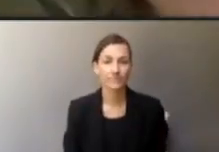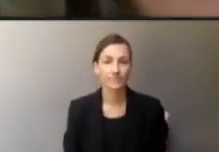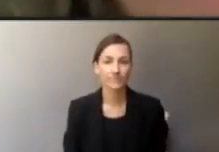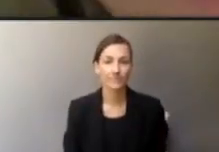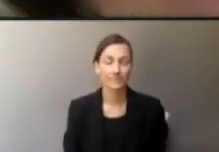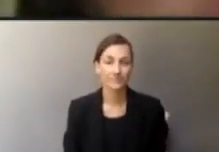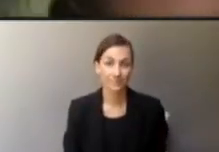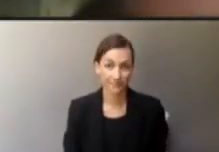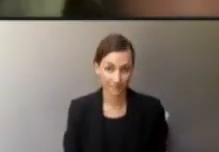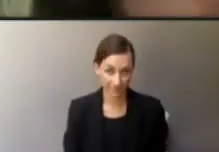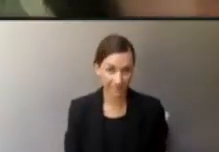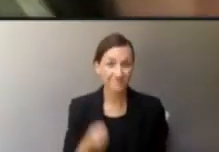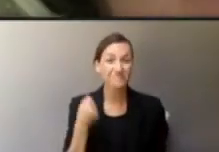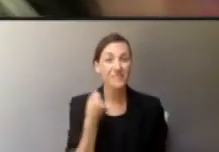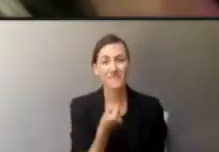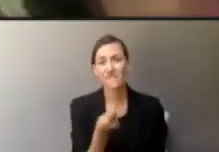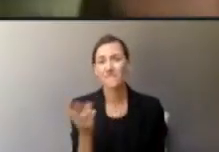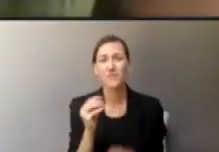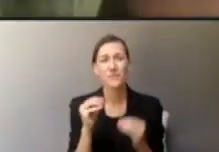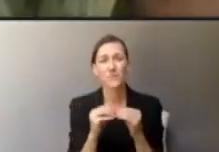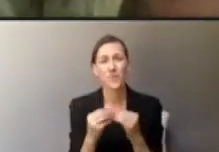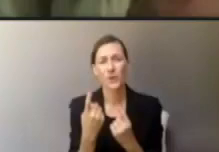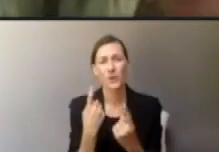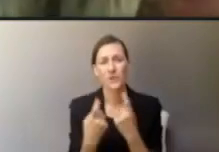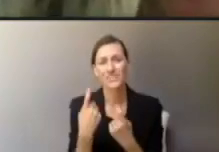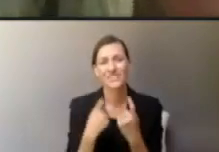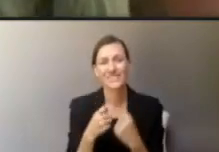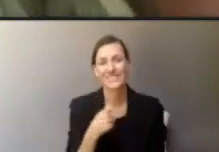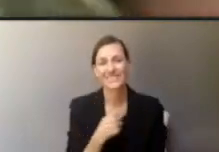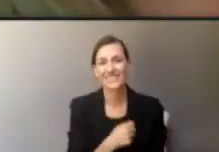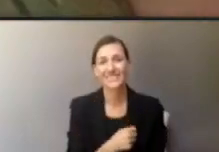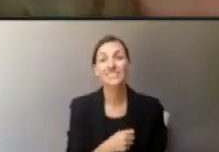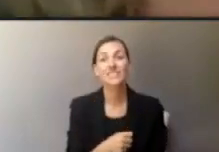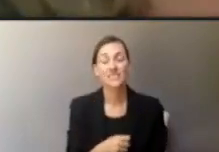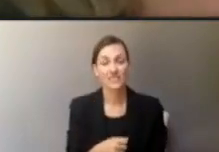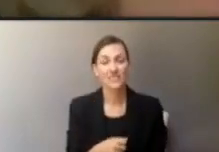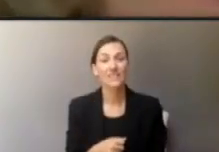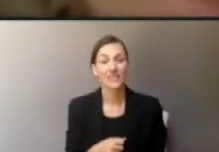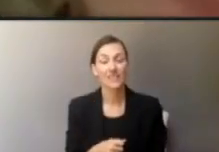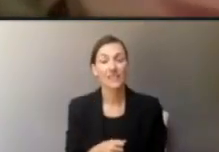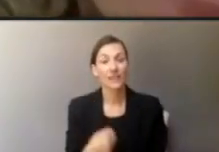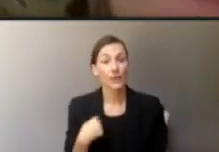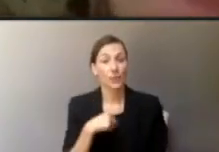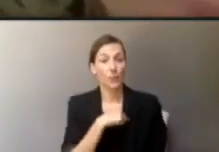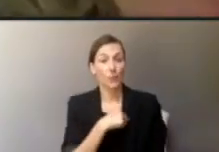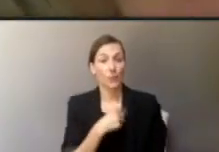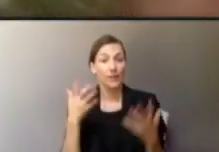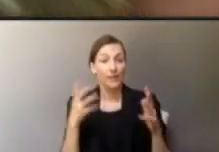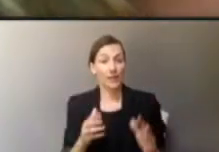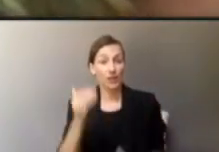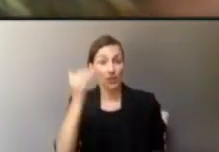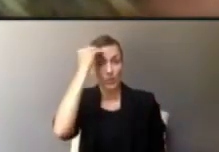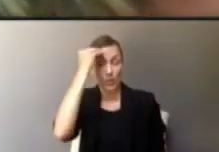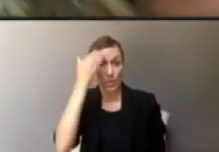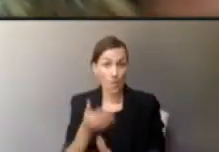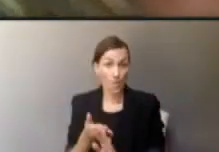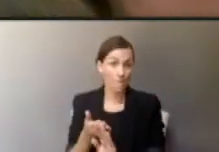There are a few more rolling in for you, Sherlonda. So we know that prior to